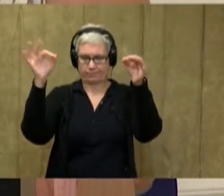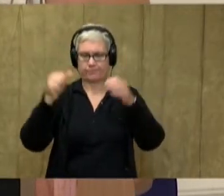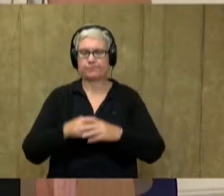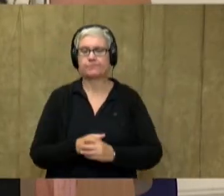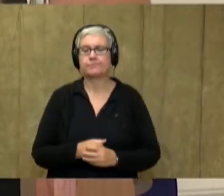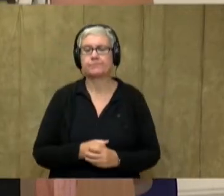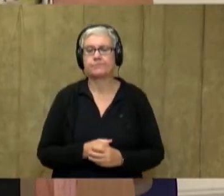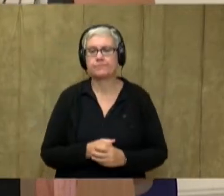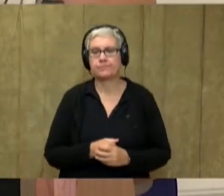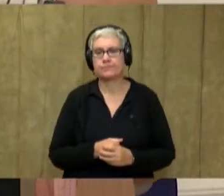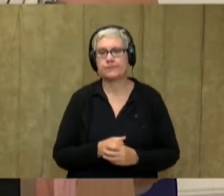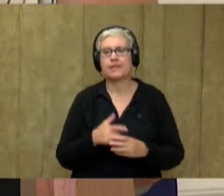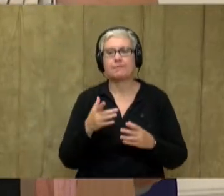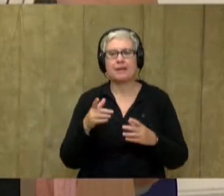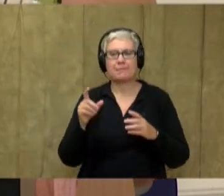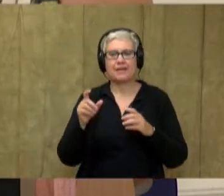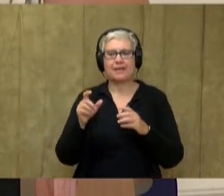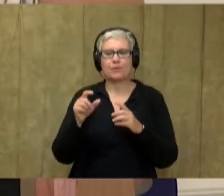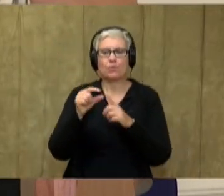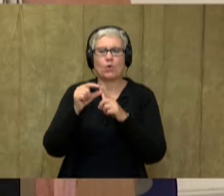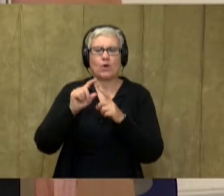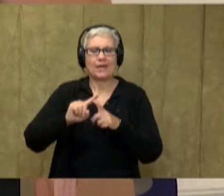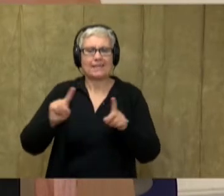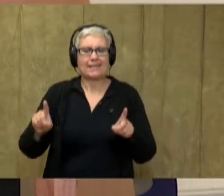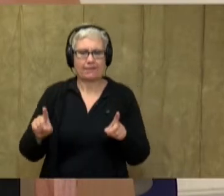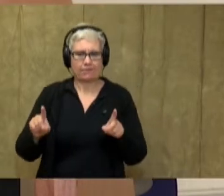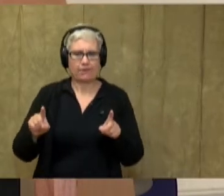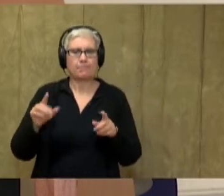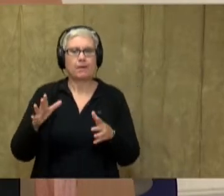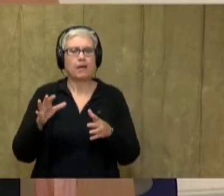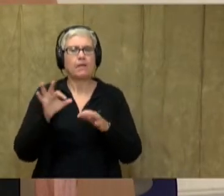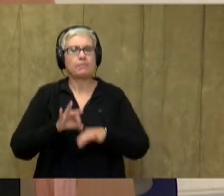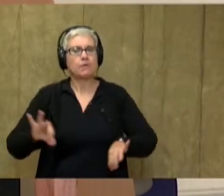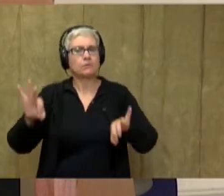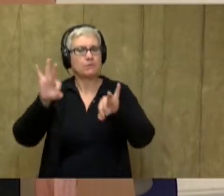statement. So you're going to kind of reword it a little bit, but keep those key ideas.